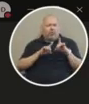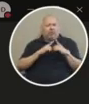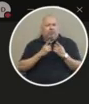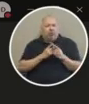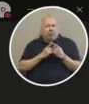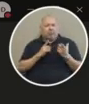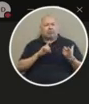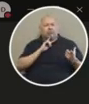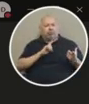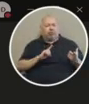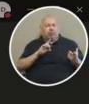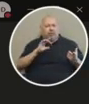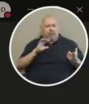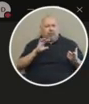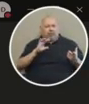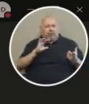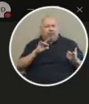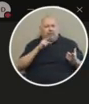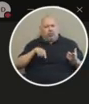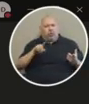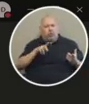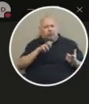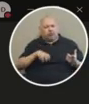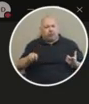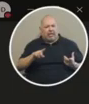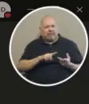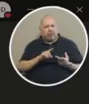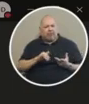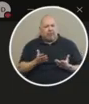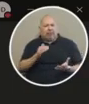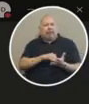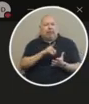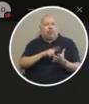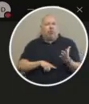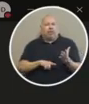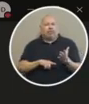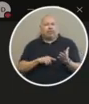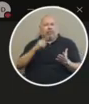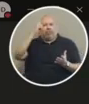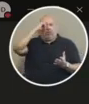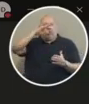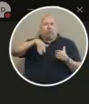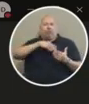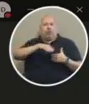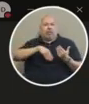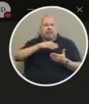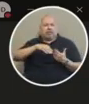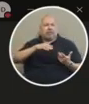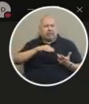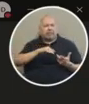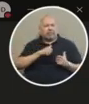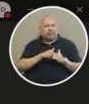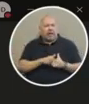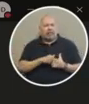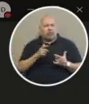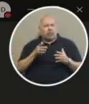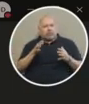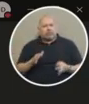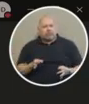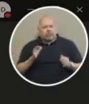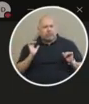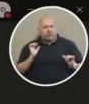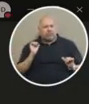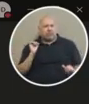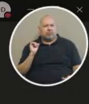departments for those transfers, kind of, again, what is the sort of thought process guiding those decisions?